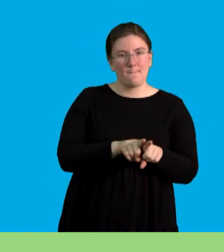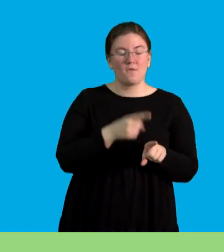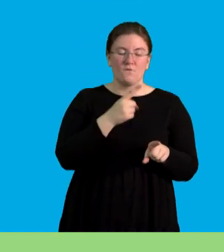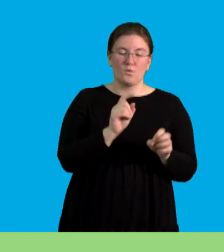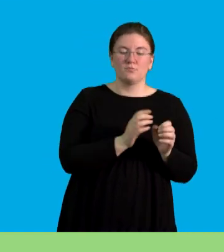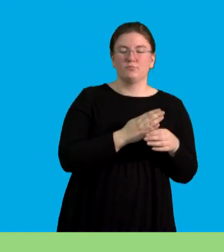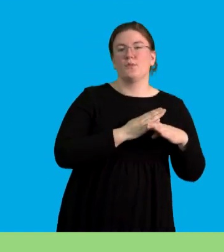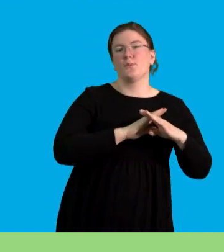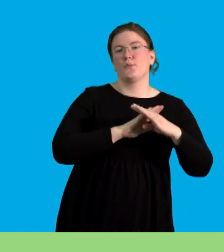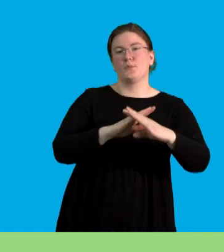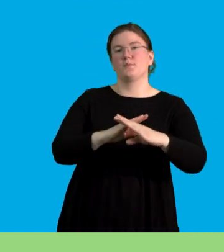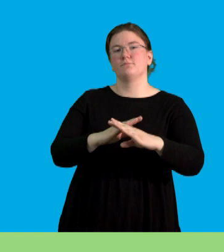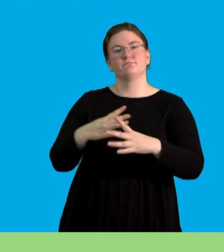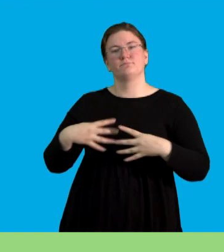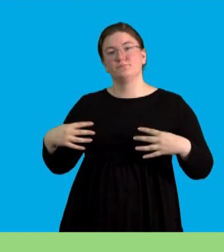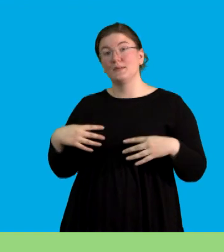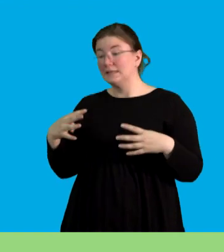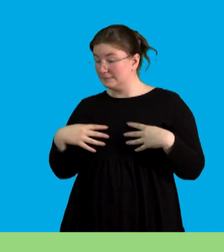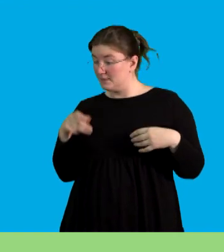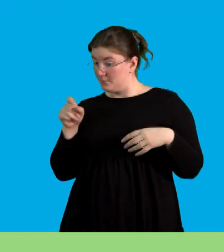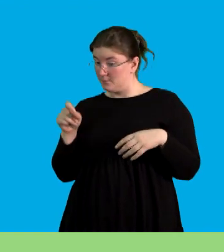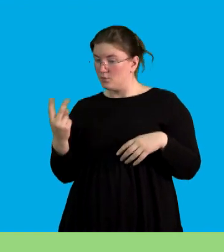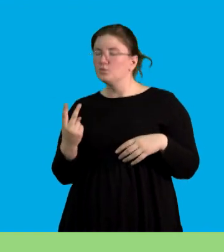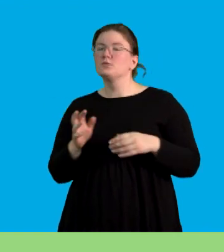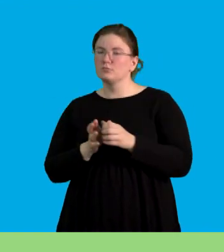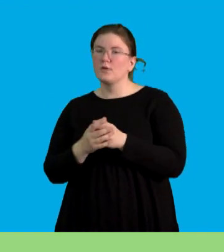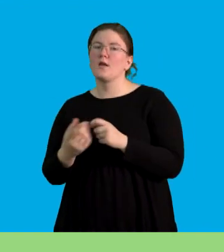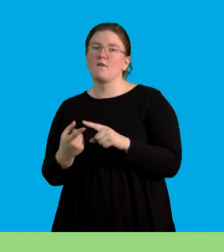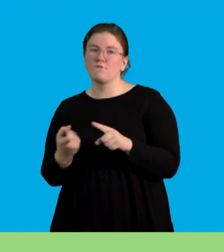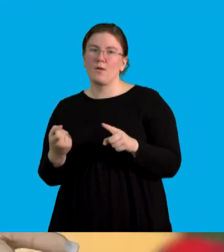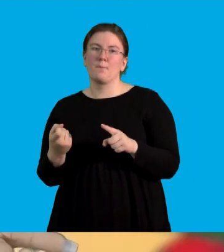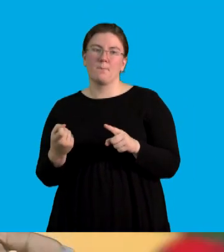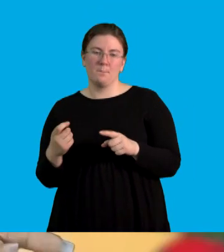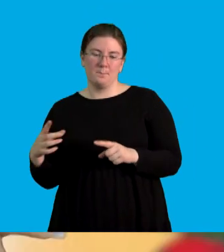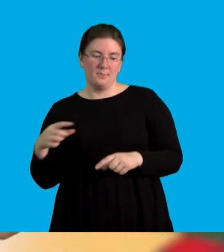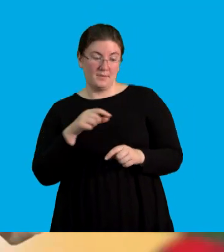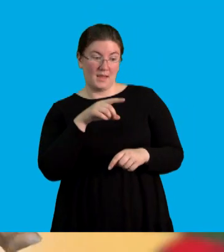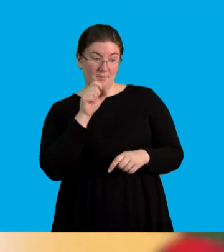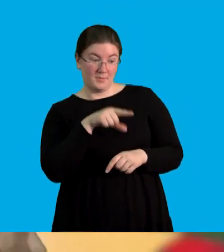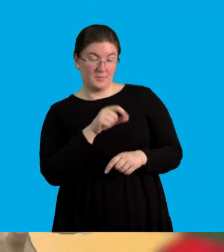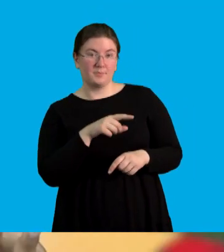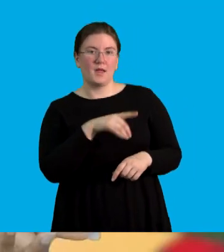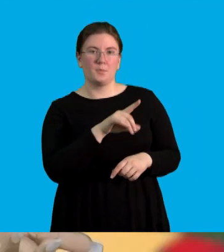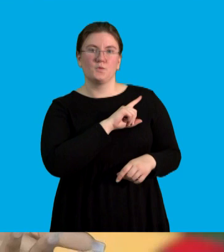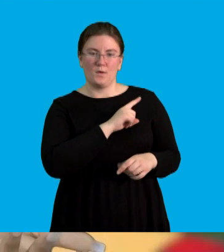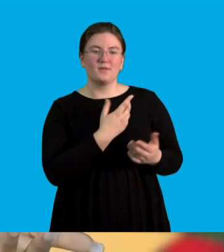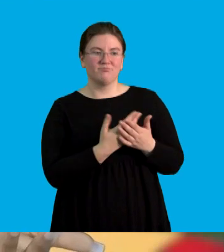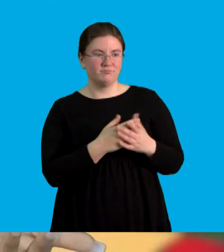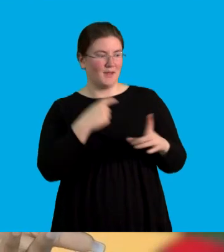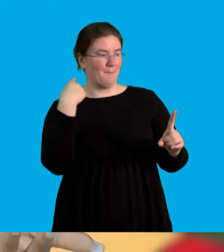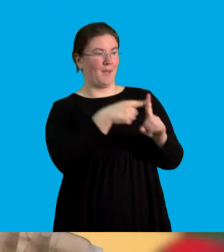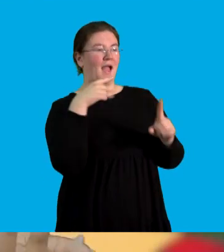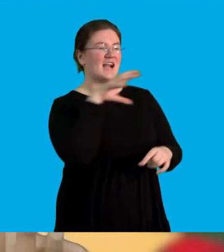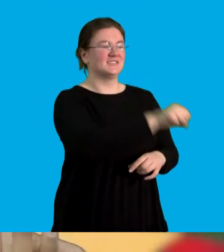also hiding from the animals that they prey on so that they do not see them and so that they are able to attack